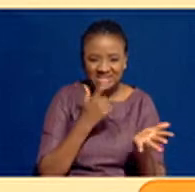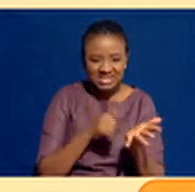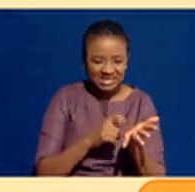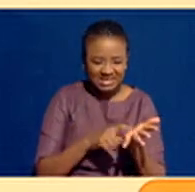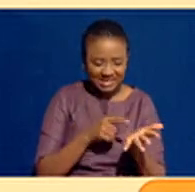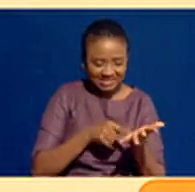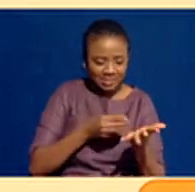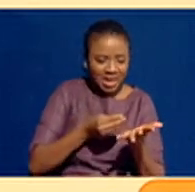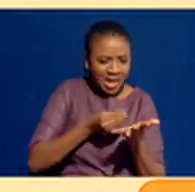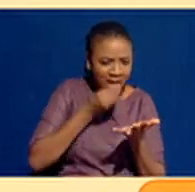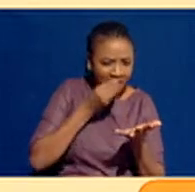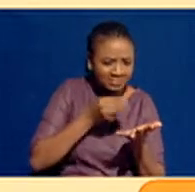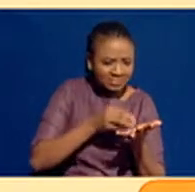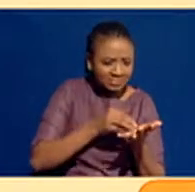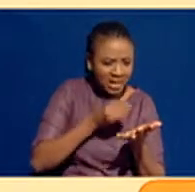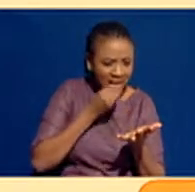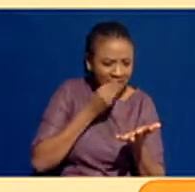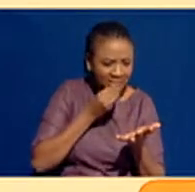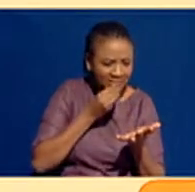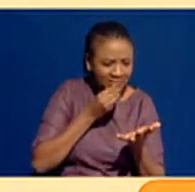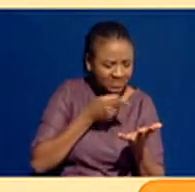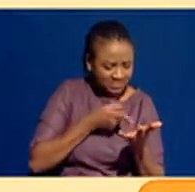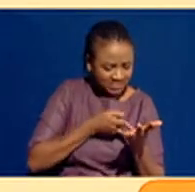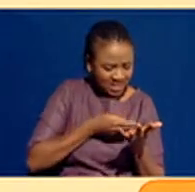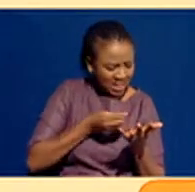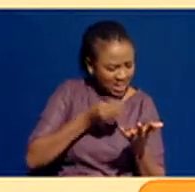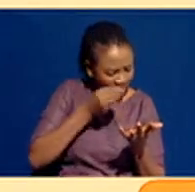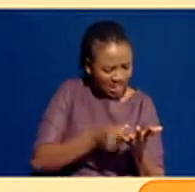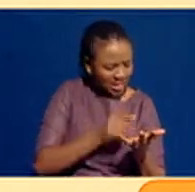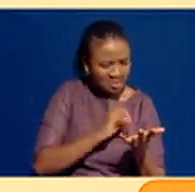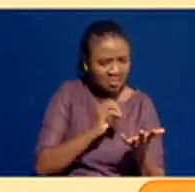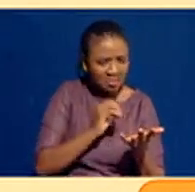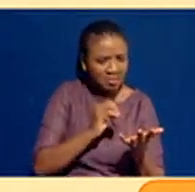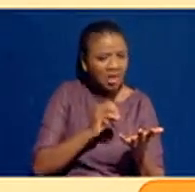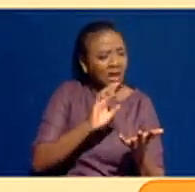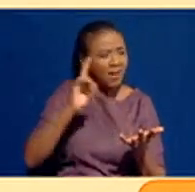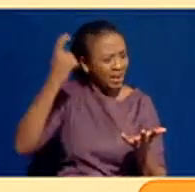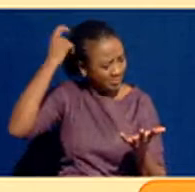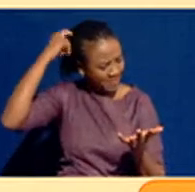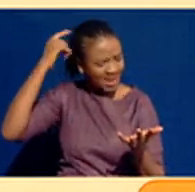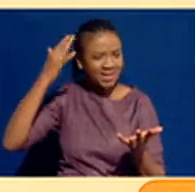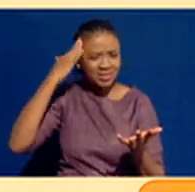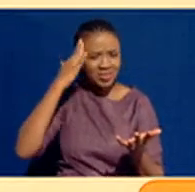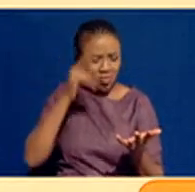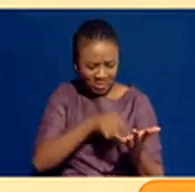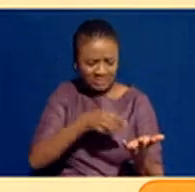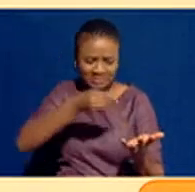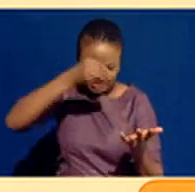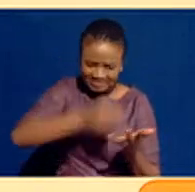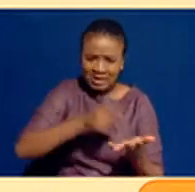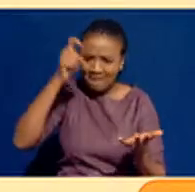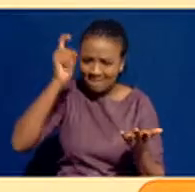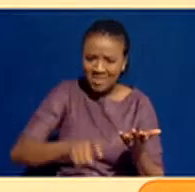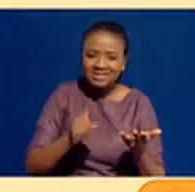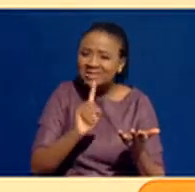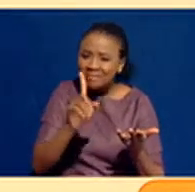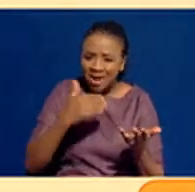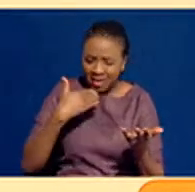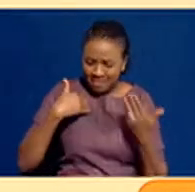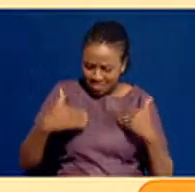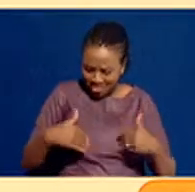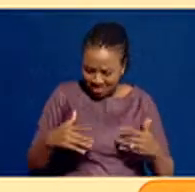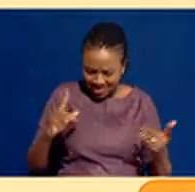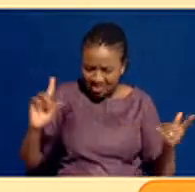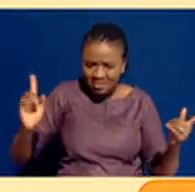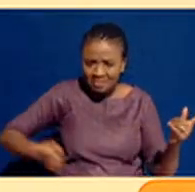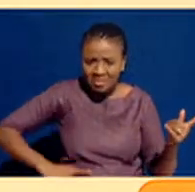whereby your brain knows it ought to finish, your body knows it won't finish it. Yeah, so what would happen if you